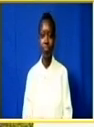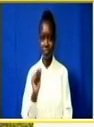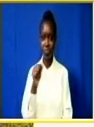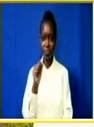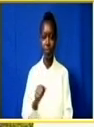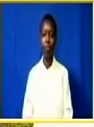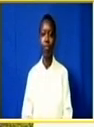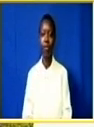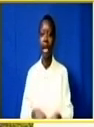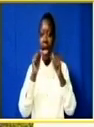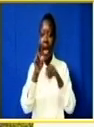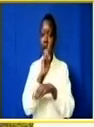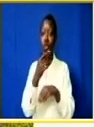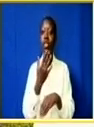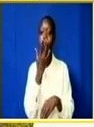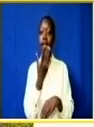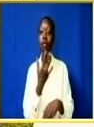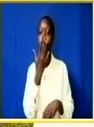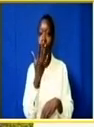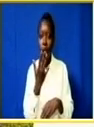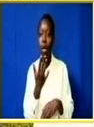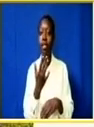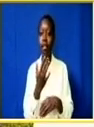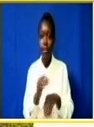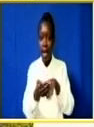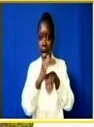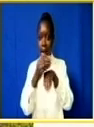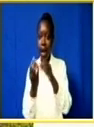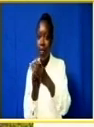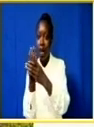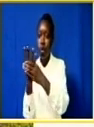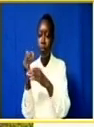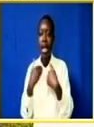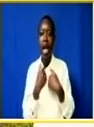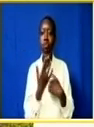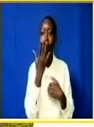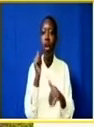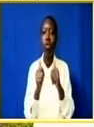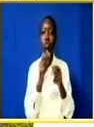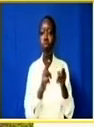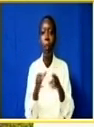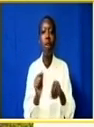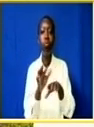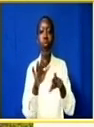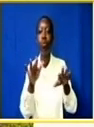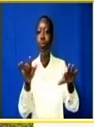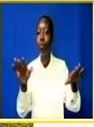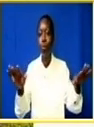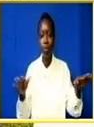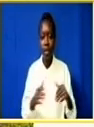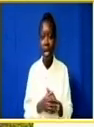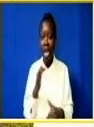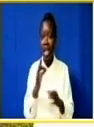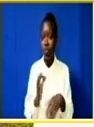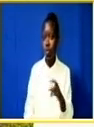Mm-hmm. So we can use flowers as cover crops. Yes. They are flowers that usually spread. Mm. And one, if